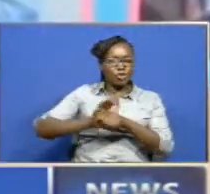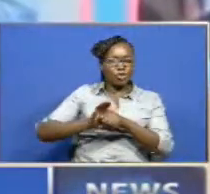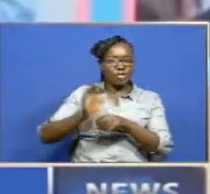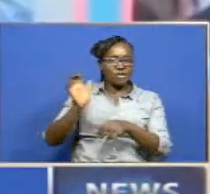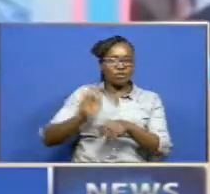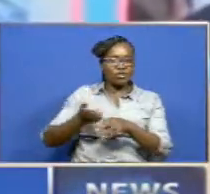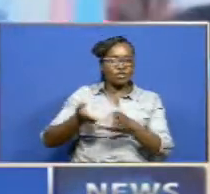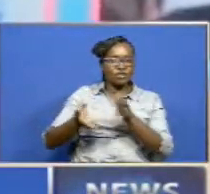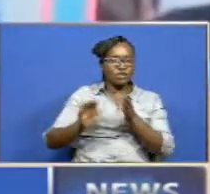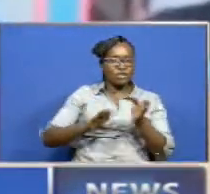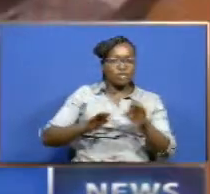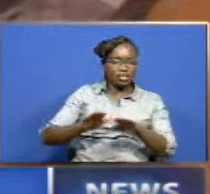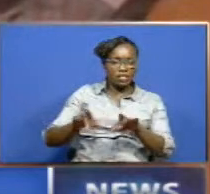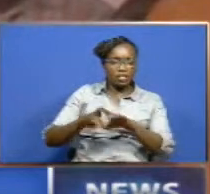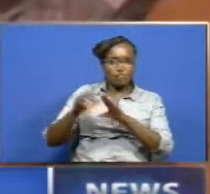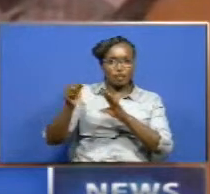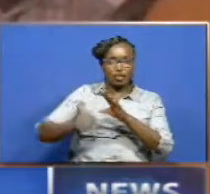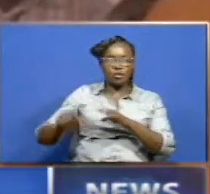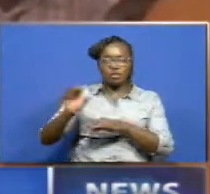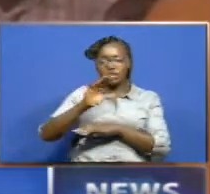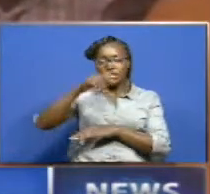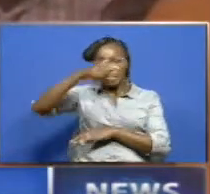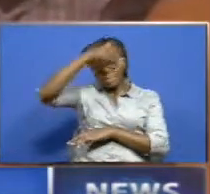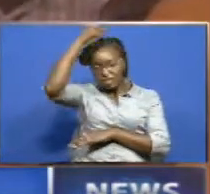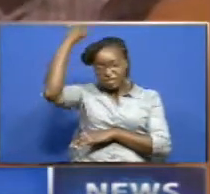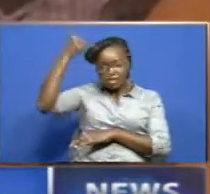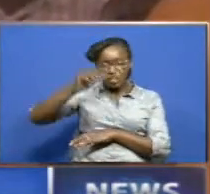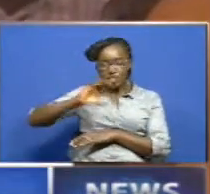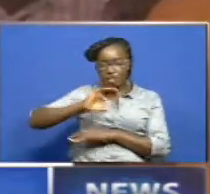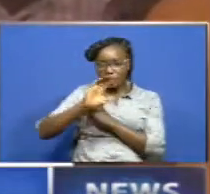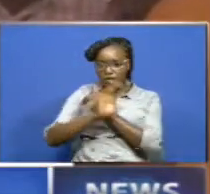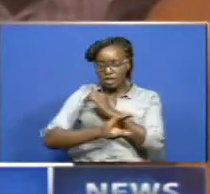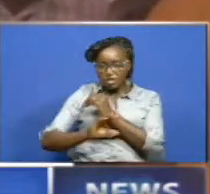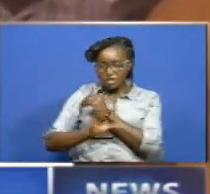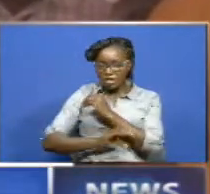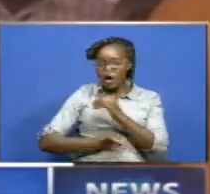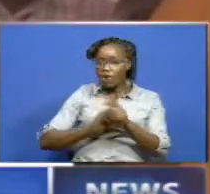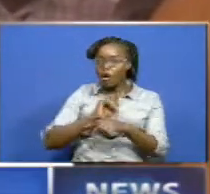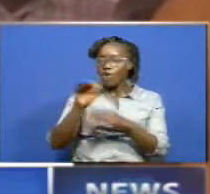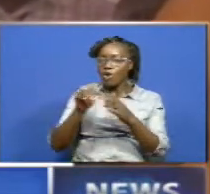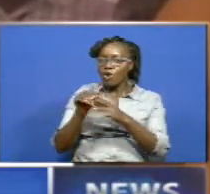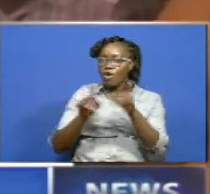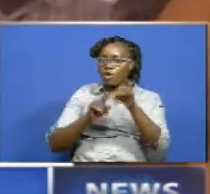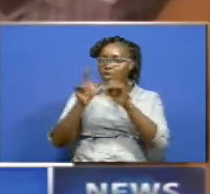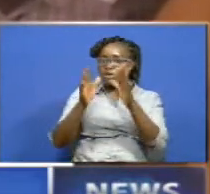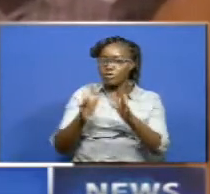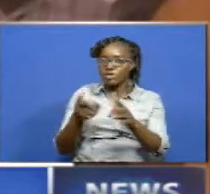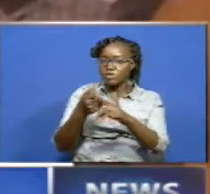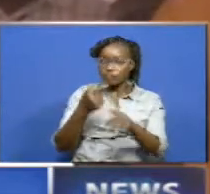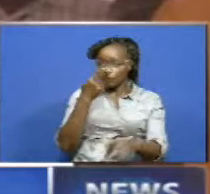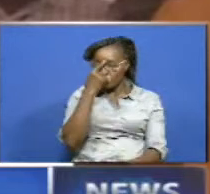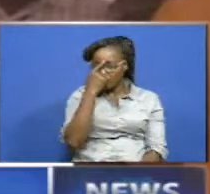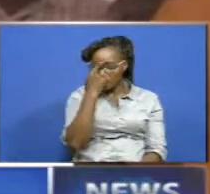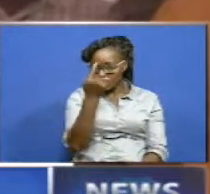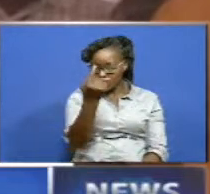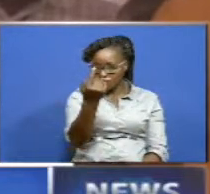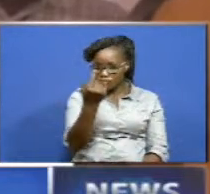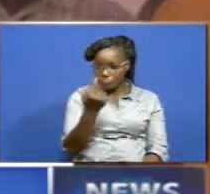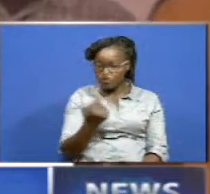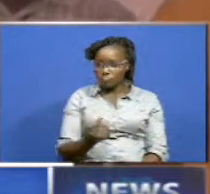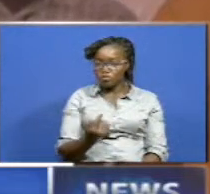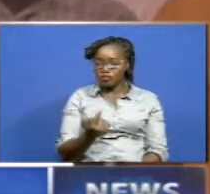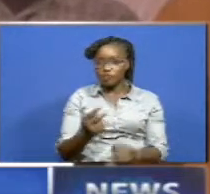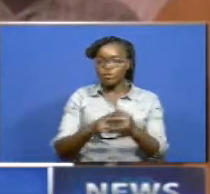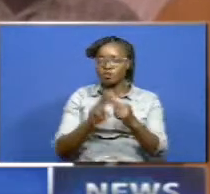the Southern Asian country. All passengers arriving from India within those